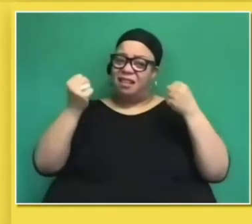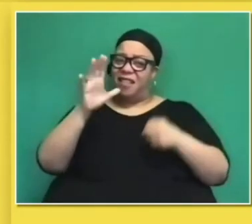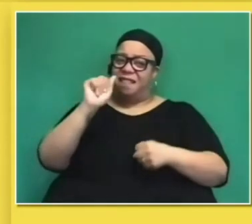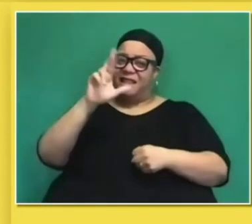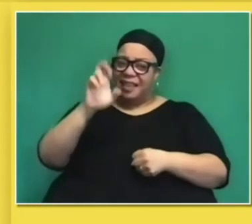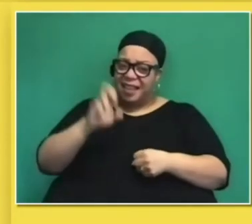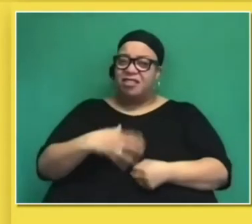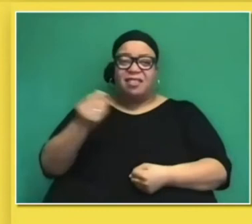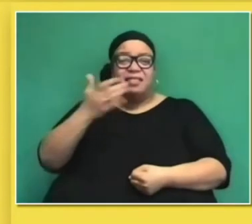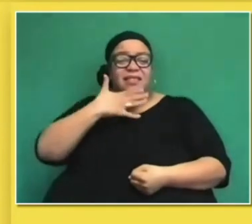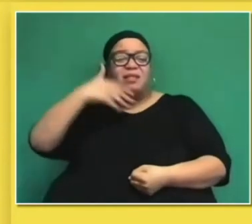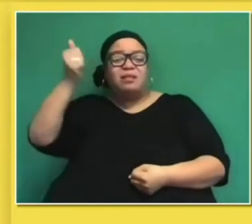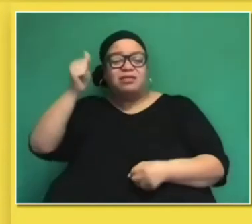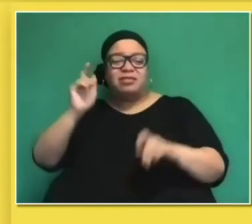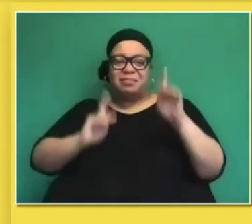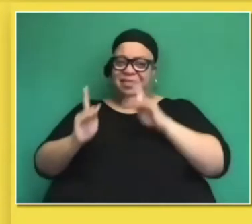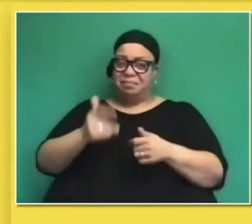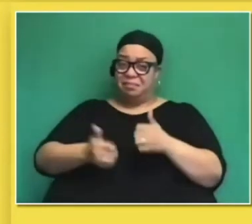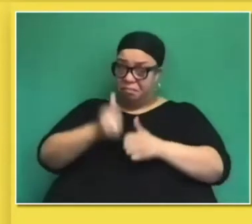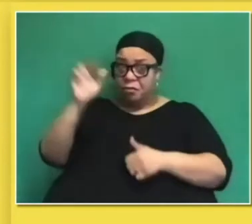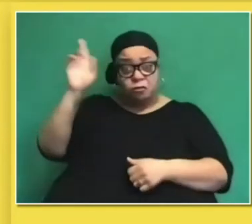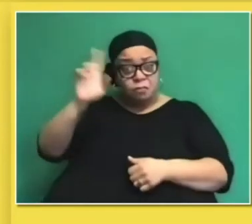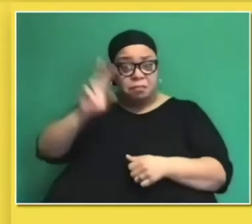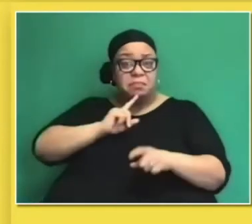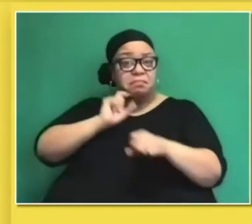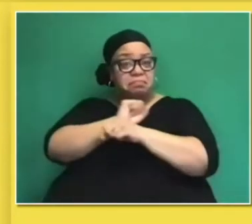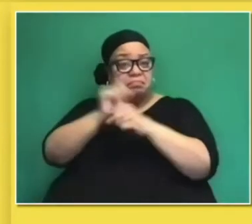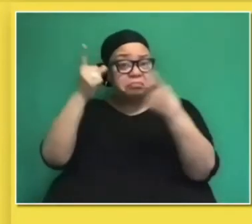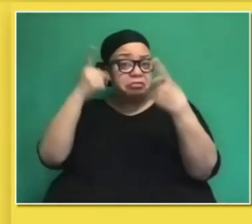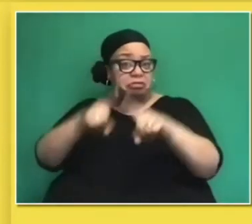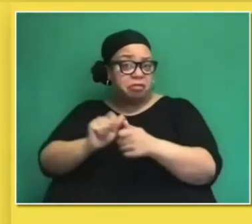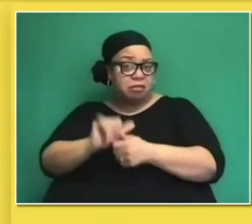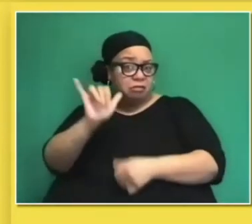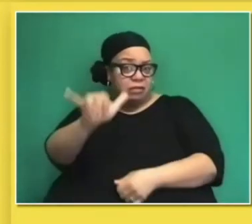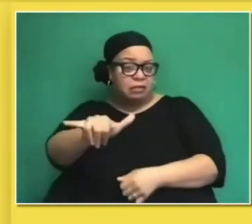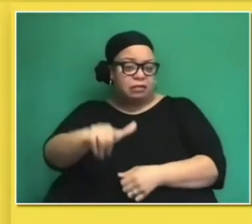why our work now is more important than ever, because we are right.